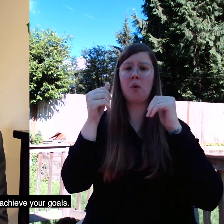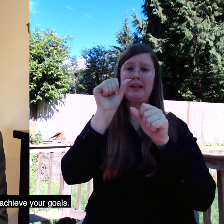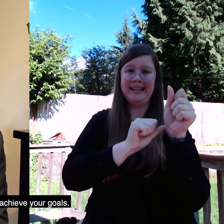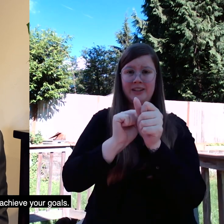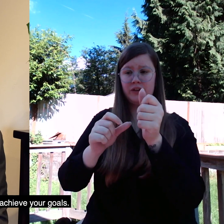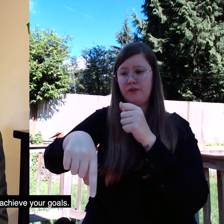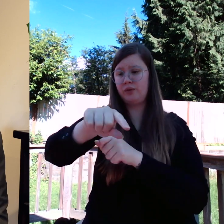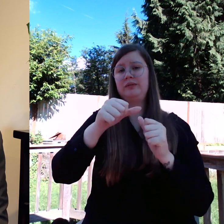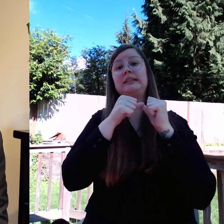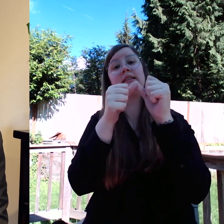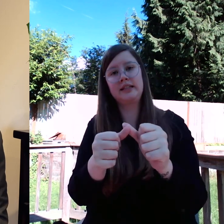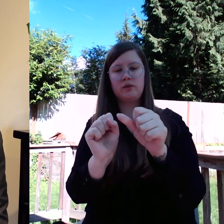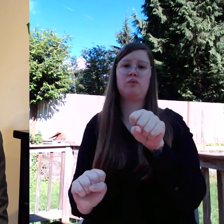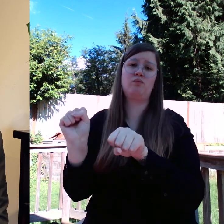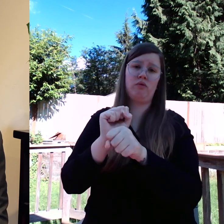to achieve your goals.